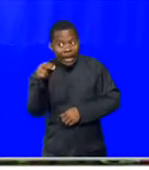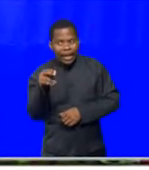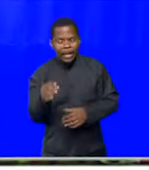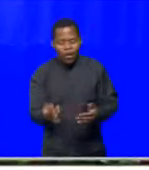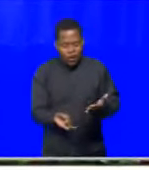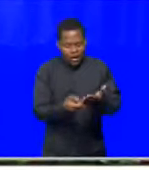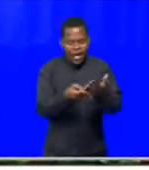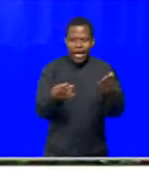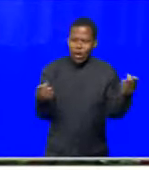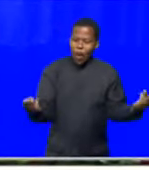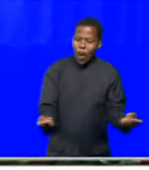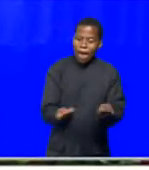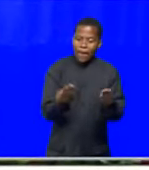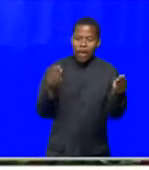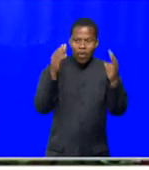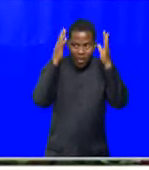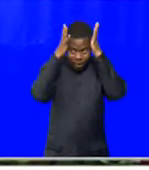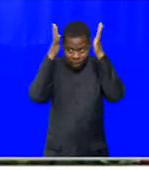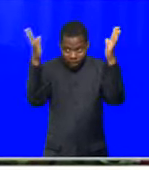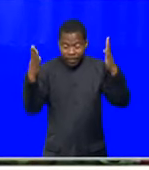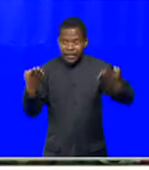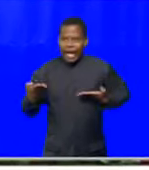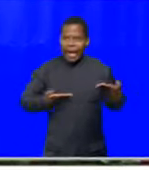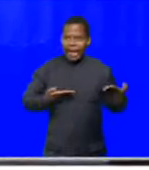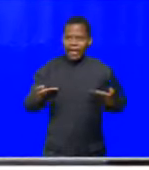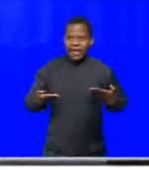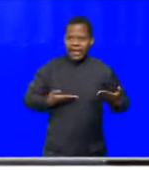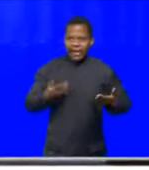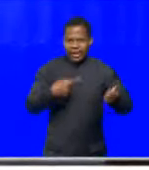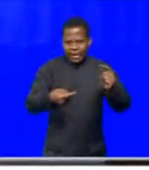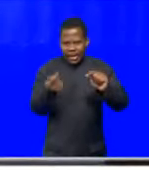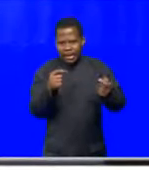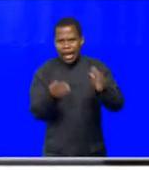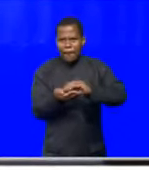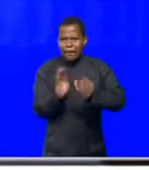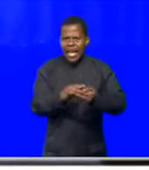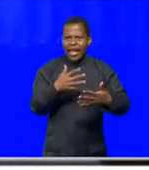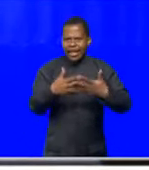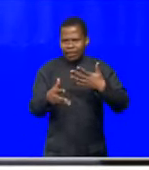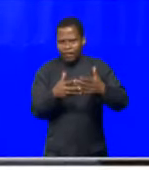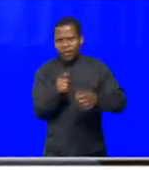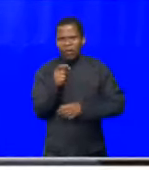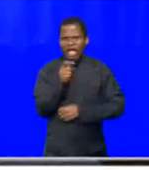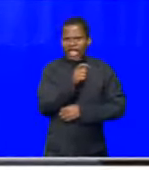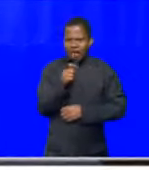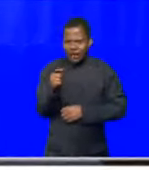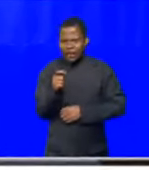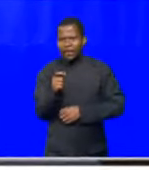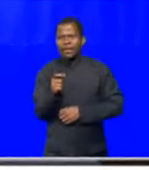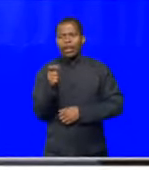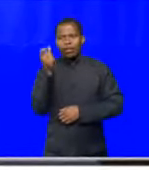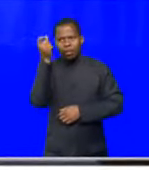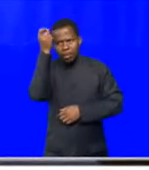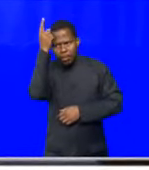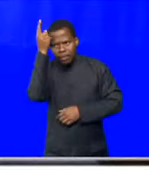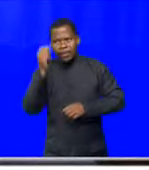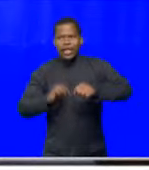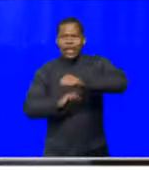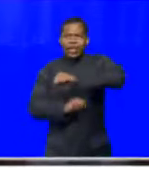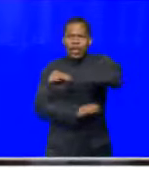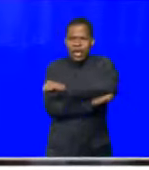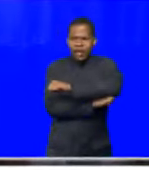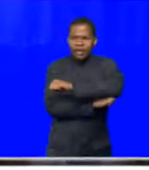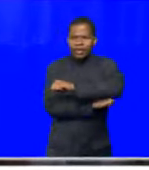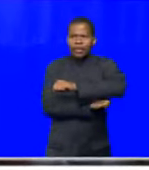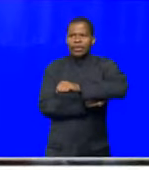Maswati. Umbuluzi Valley Sales has become the first company to help the organization and donated 50 cases